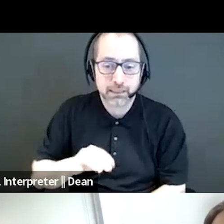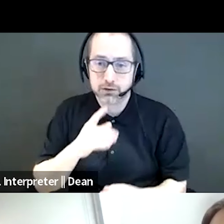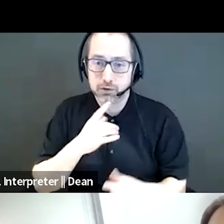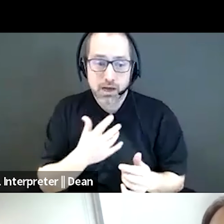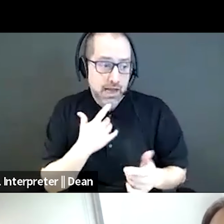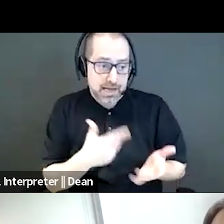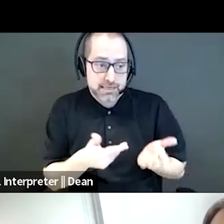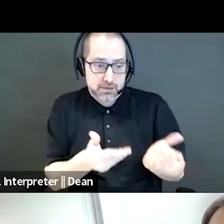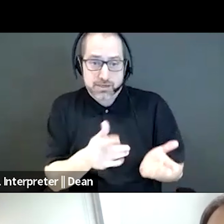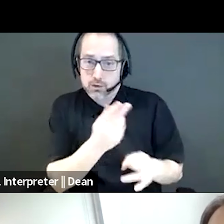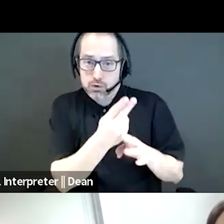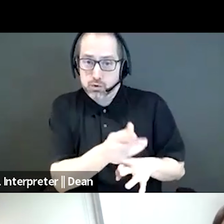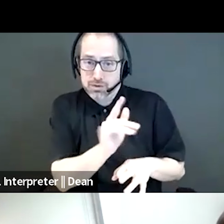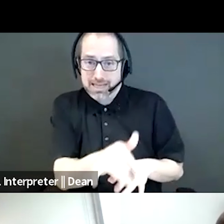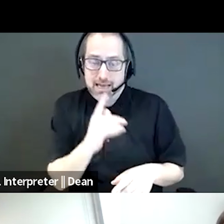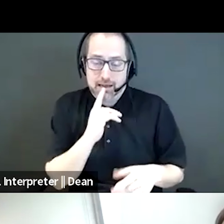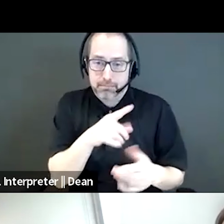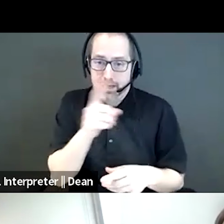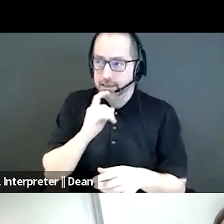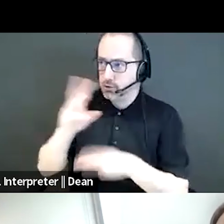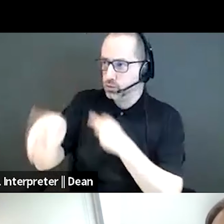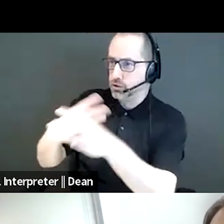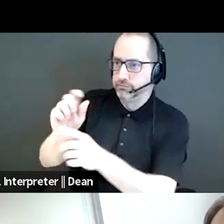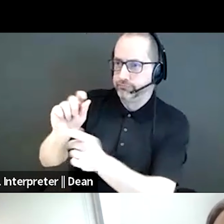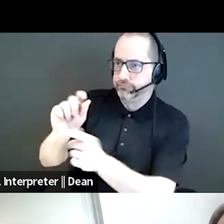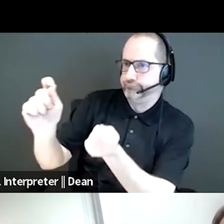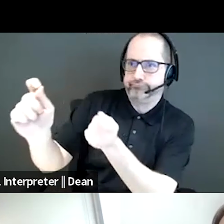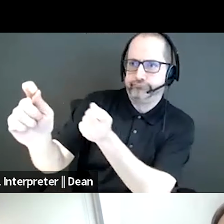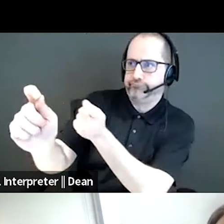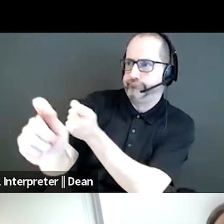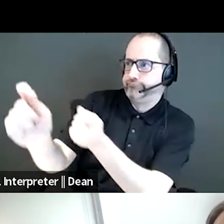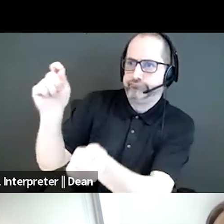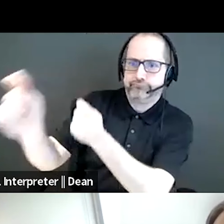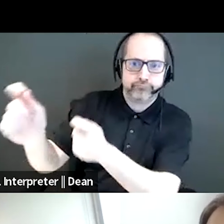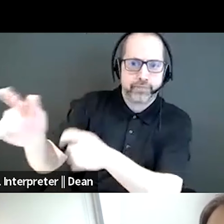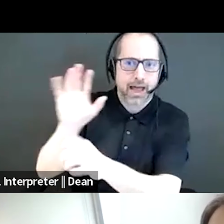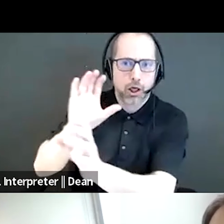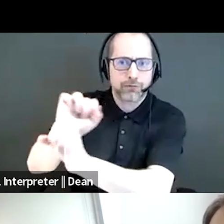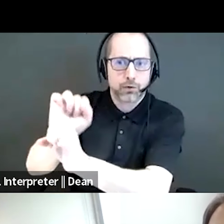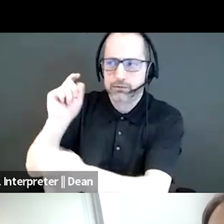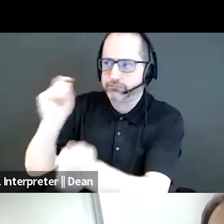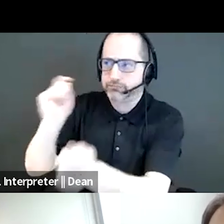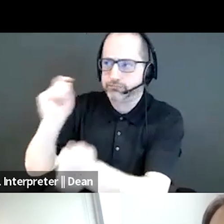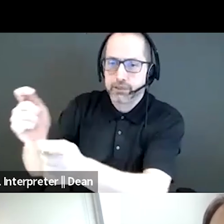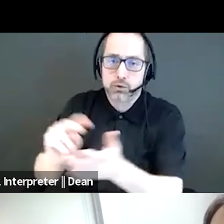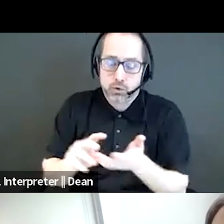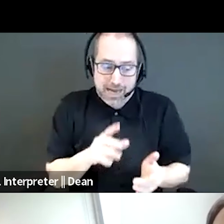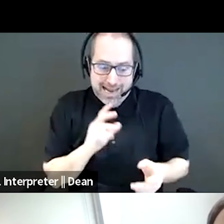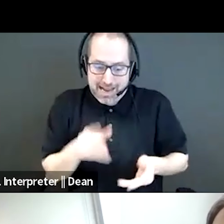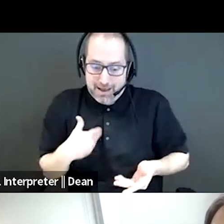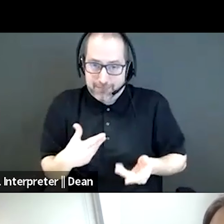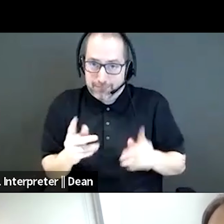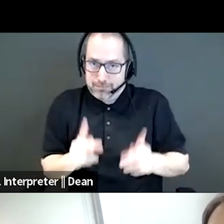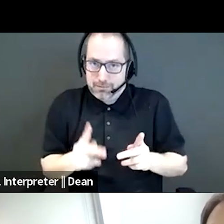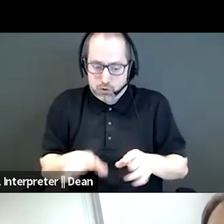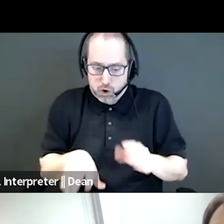ever-changing environment, mostly right now. And I have seen a tendency of people adding this information to their resumes because more and more